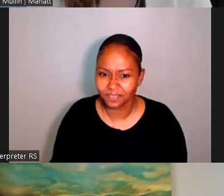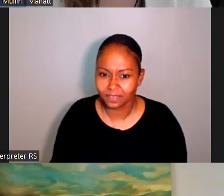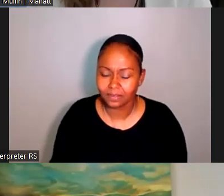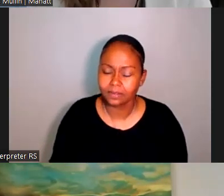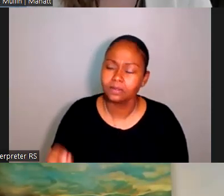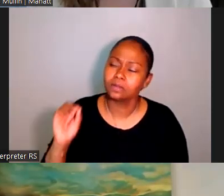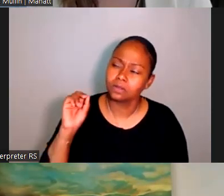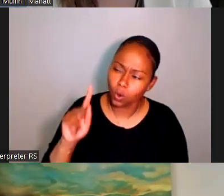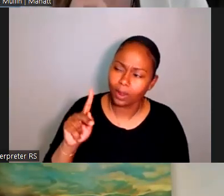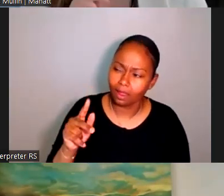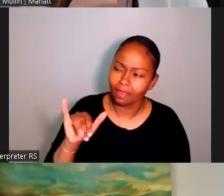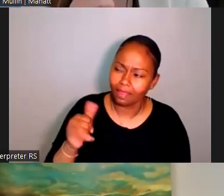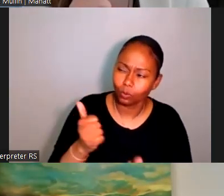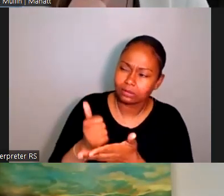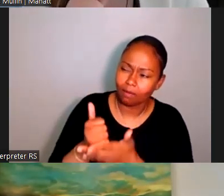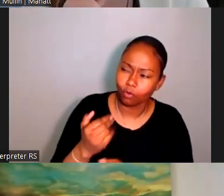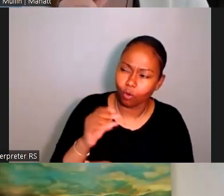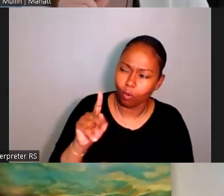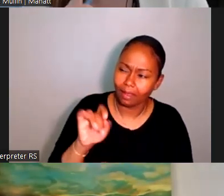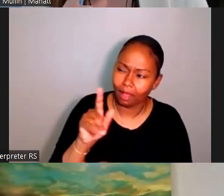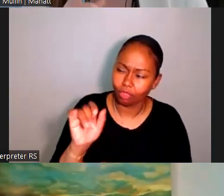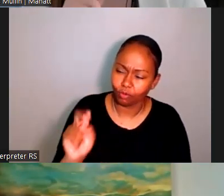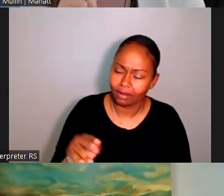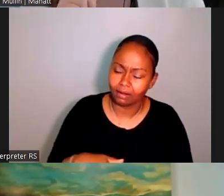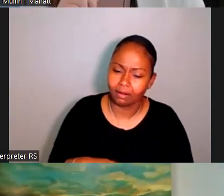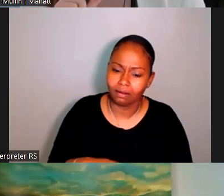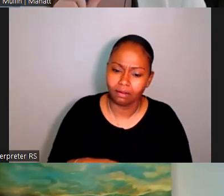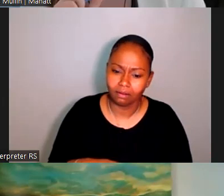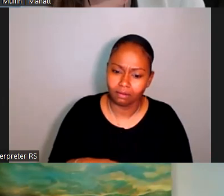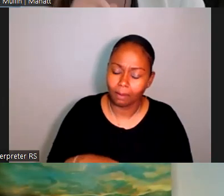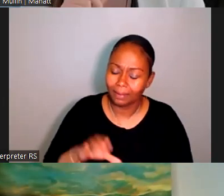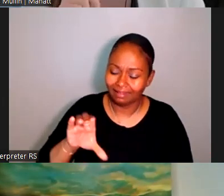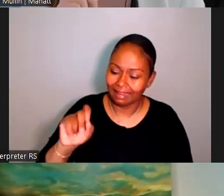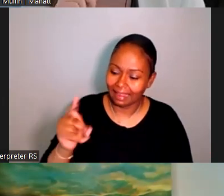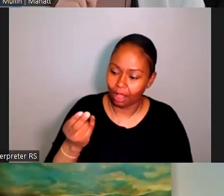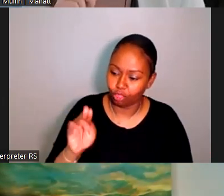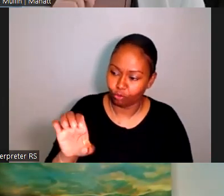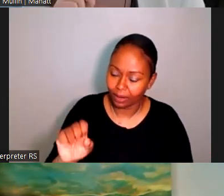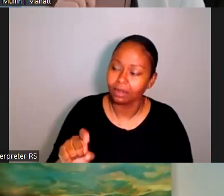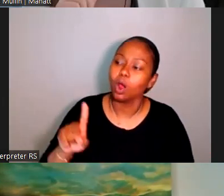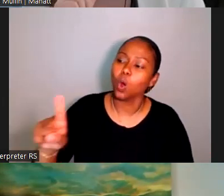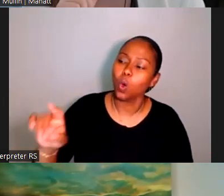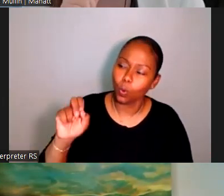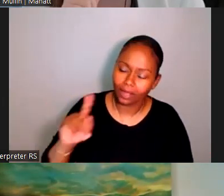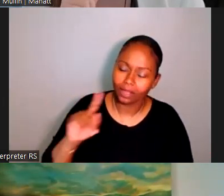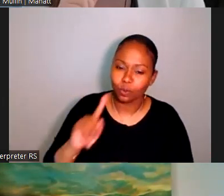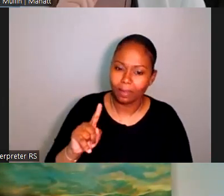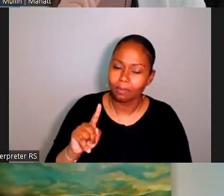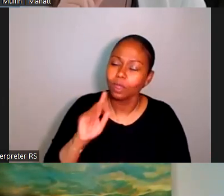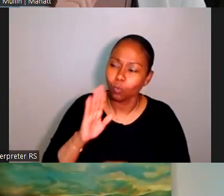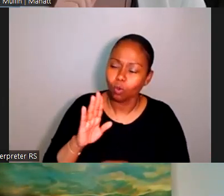Okay, that's helpful, Catherine. I think maybe like a first blush response to that, and then we'll keep going in the line to hear what other folks